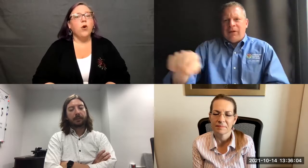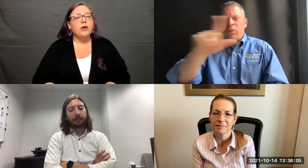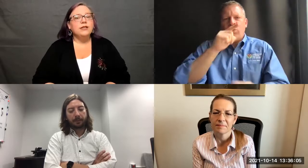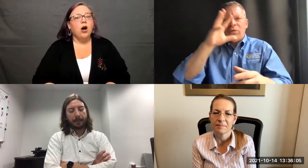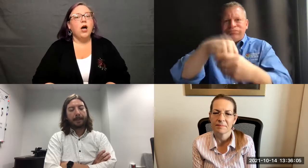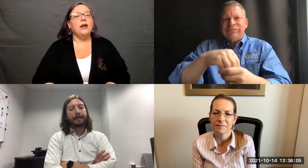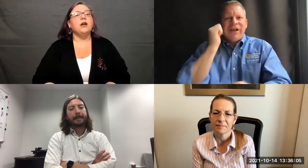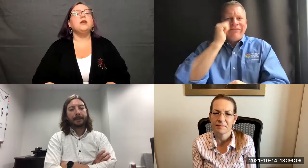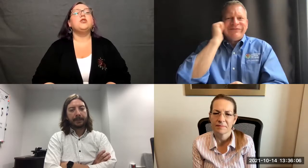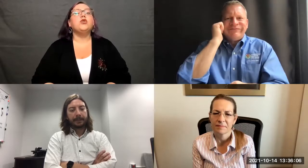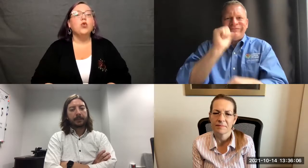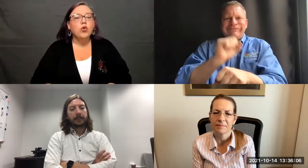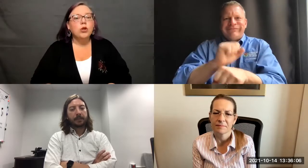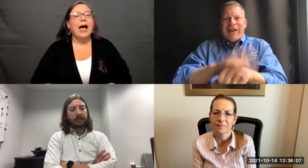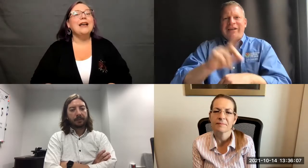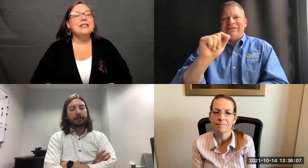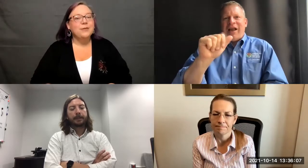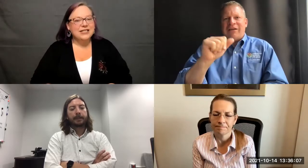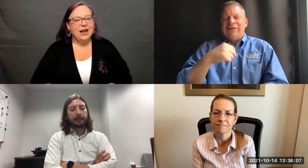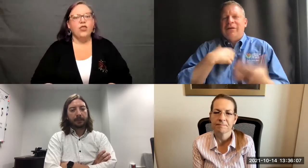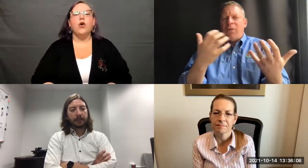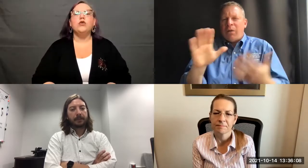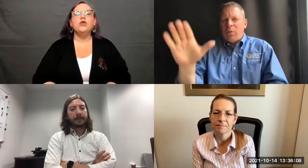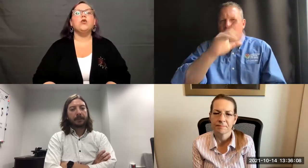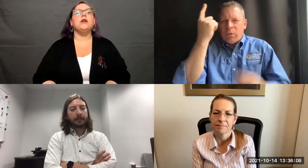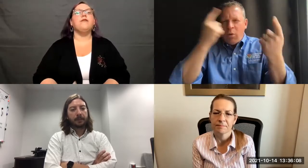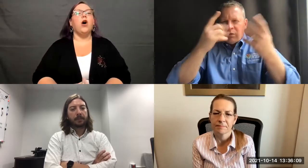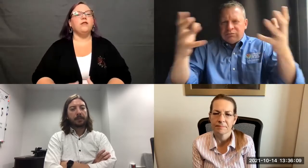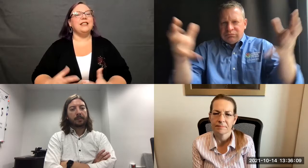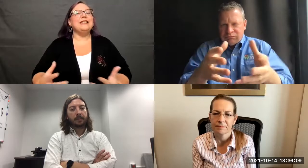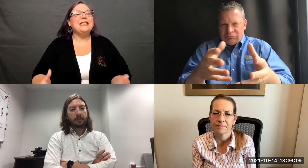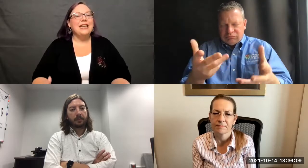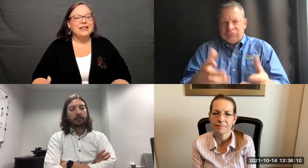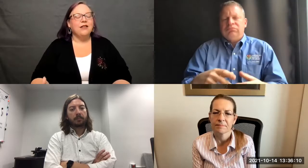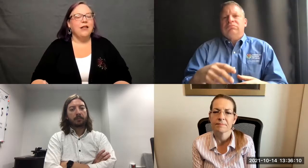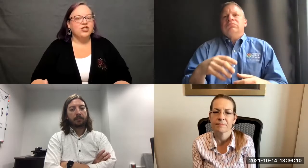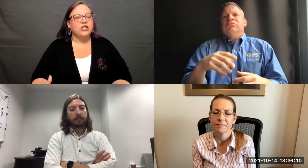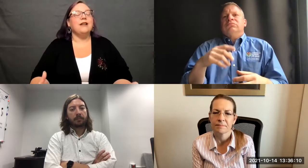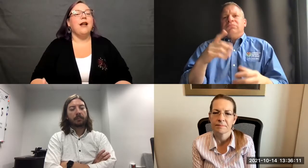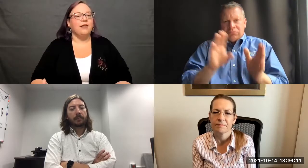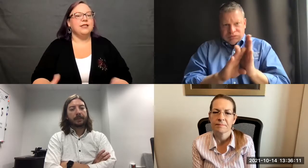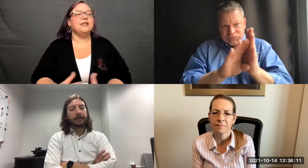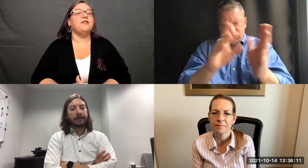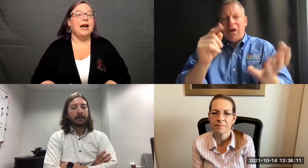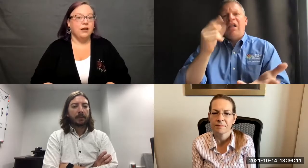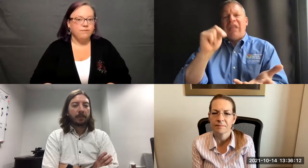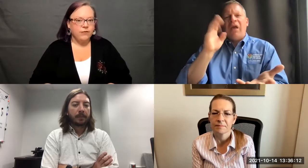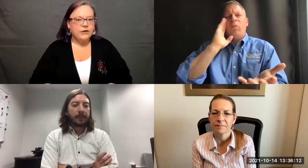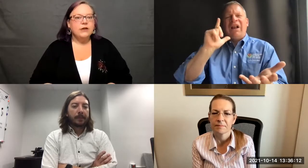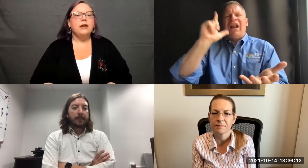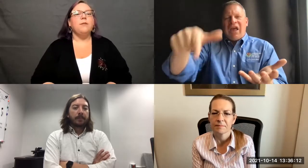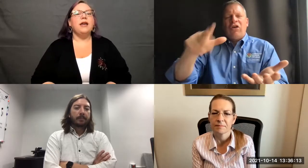to focus on school academic data, those who are involved in the daily collection and analysis of